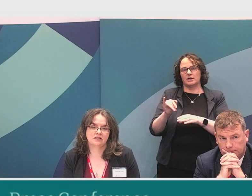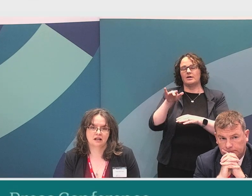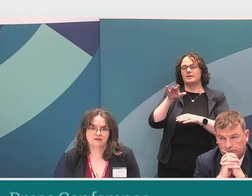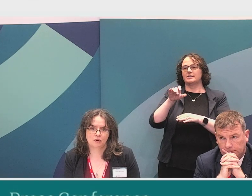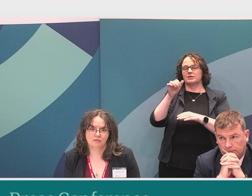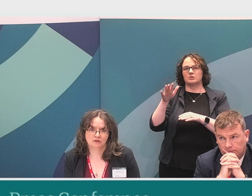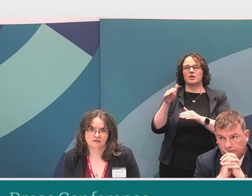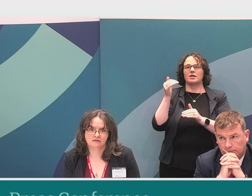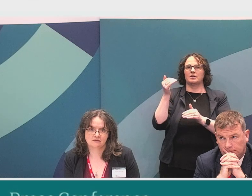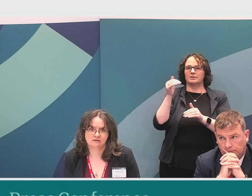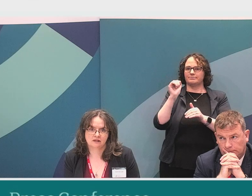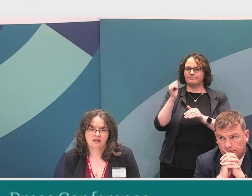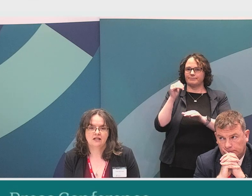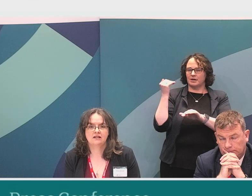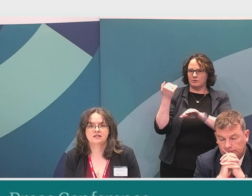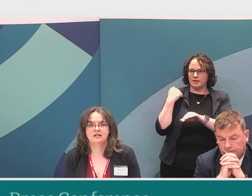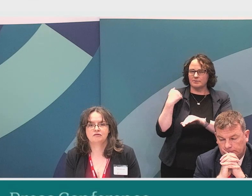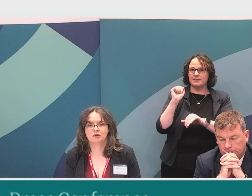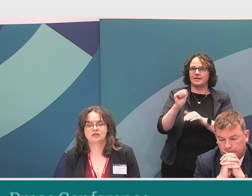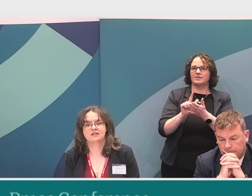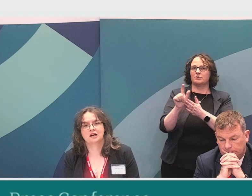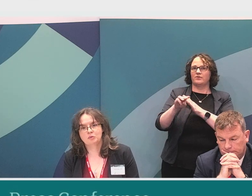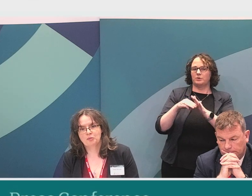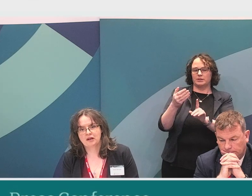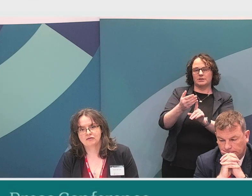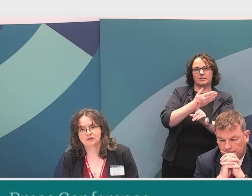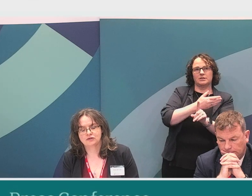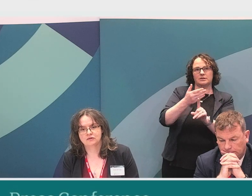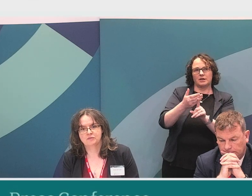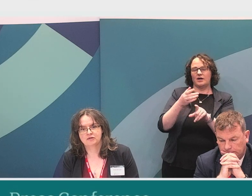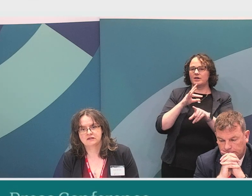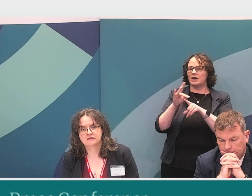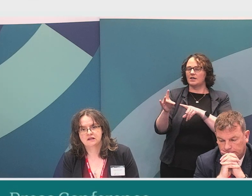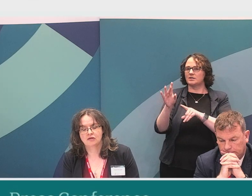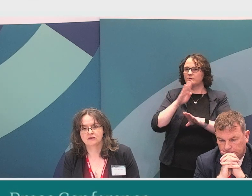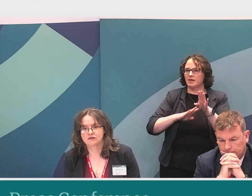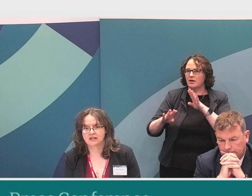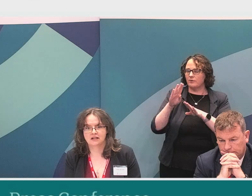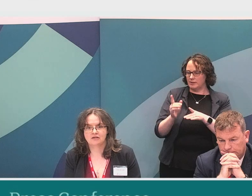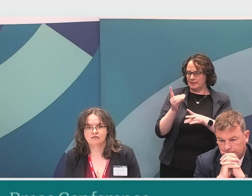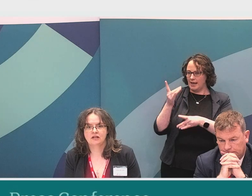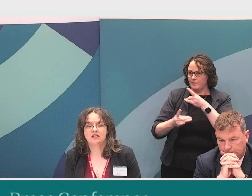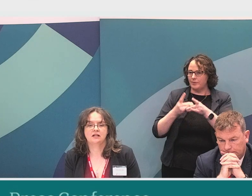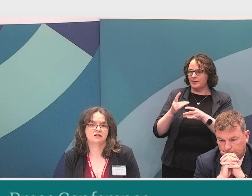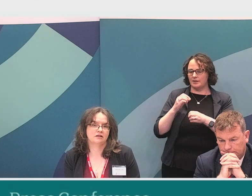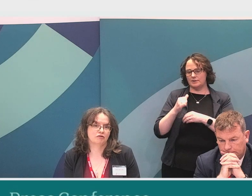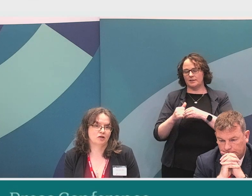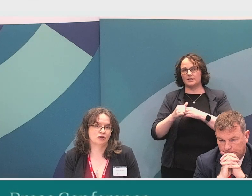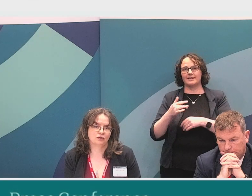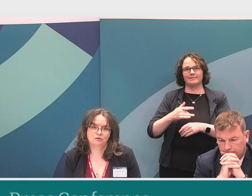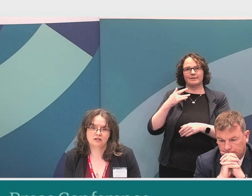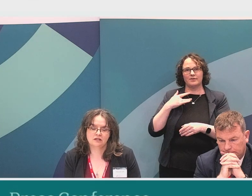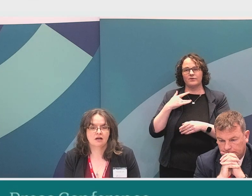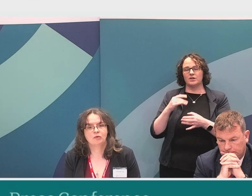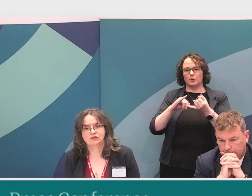in the last 12 months. It'll contain information on the type of behaviour that you experienced across your daily life. It'll contain information on